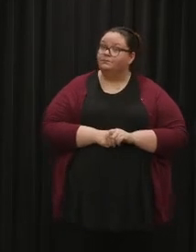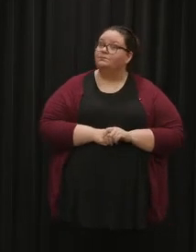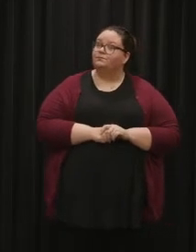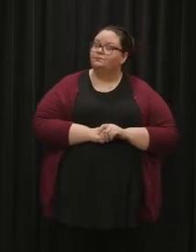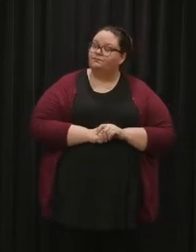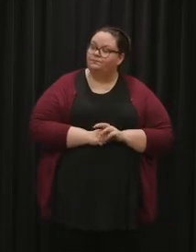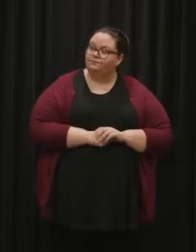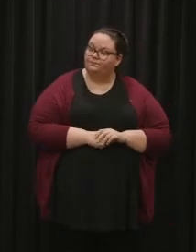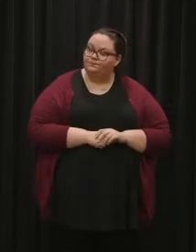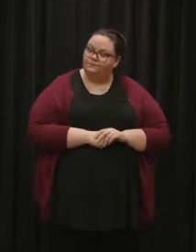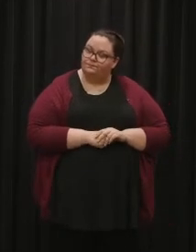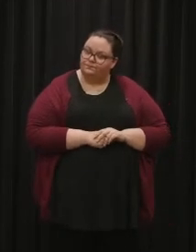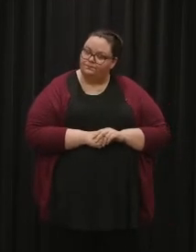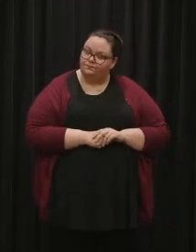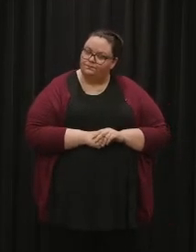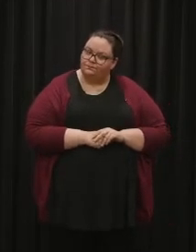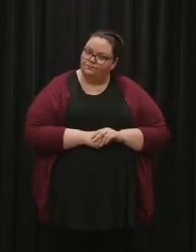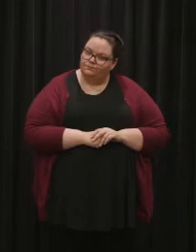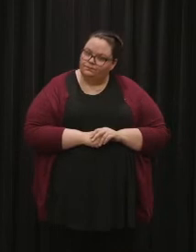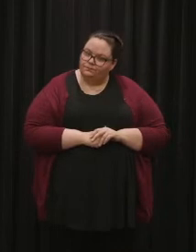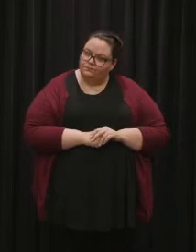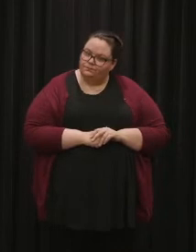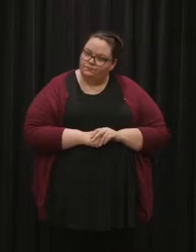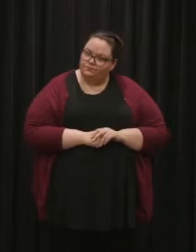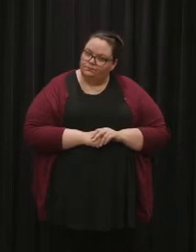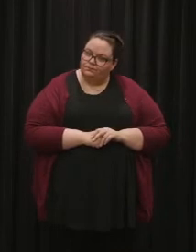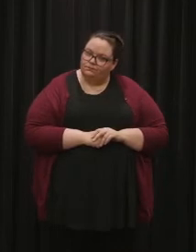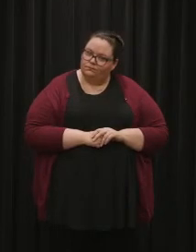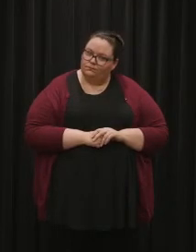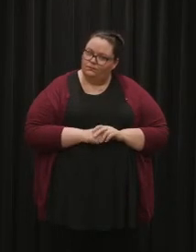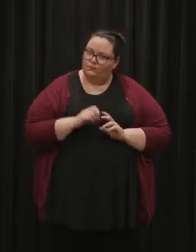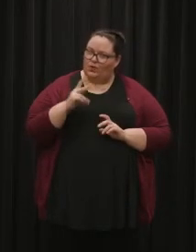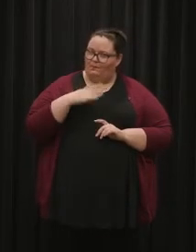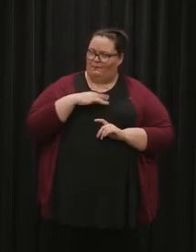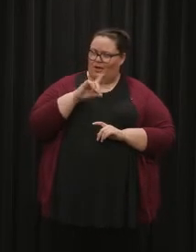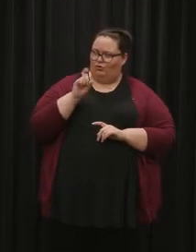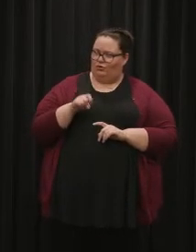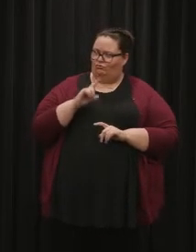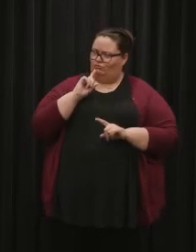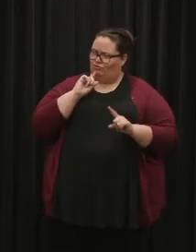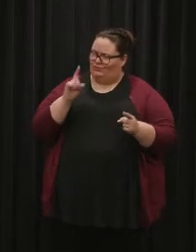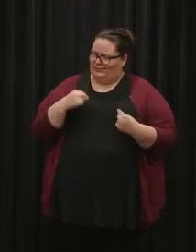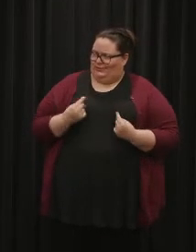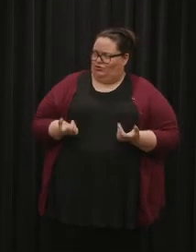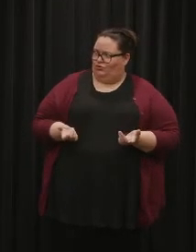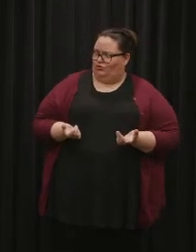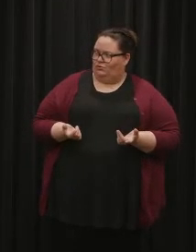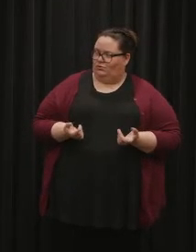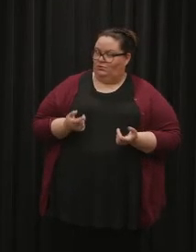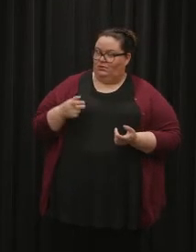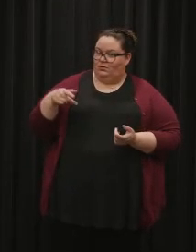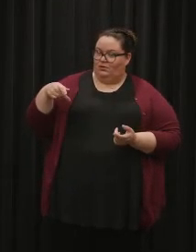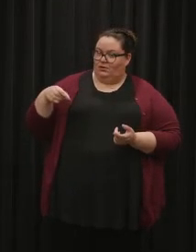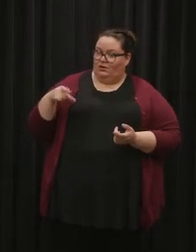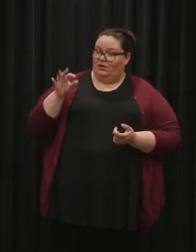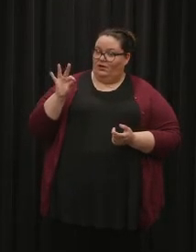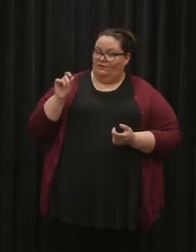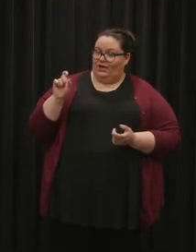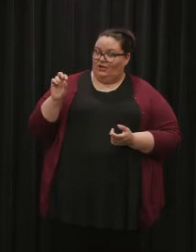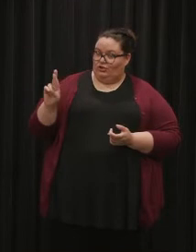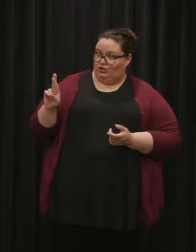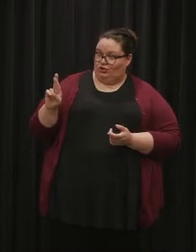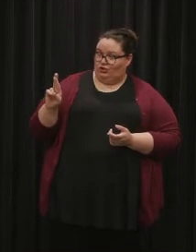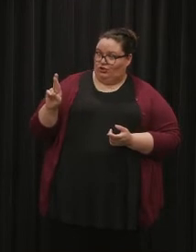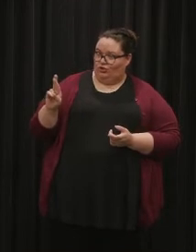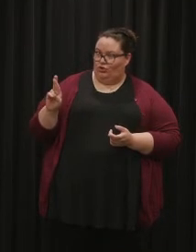do. Okay, but I didn't really feel like the question got answered. Like the Pfizer vaccine, for example, they're